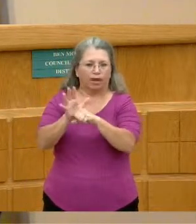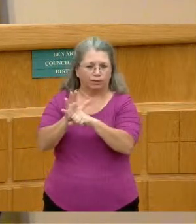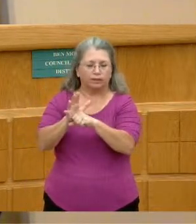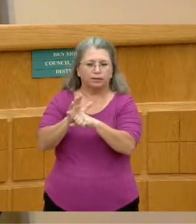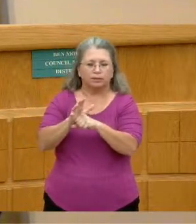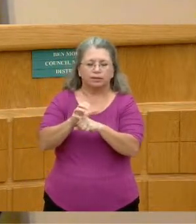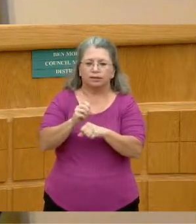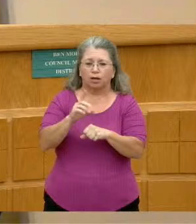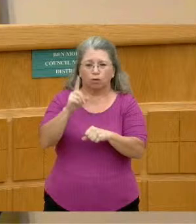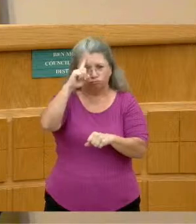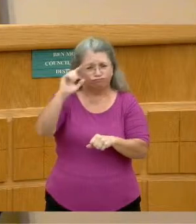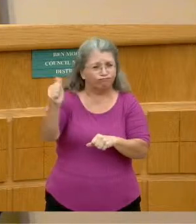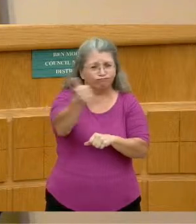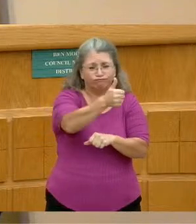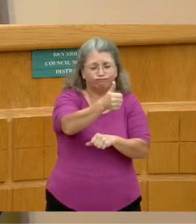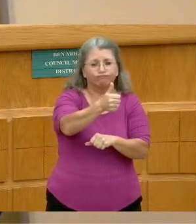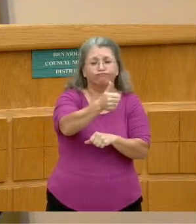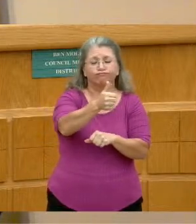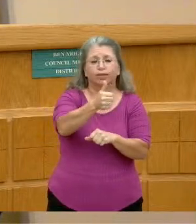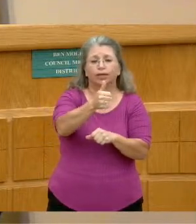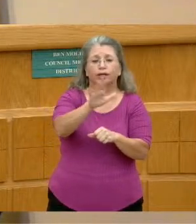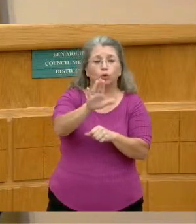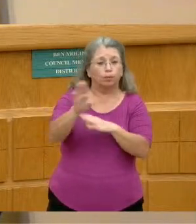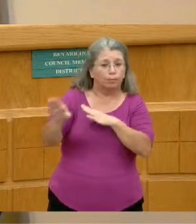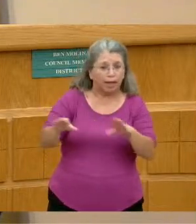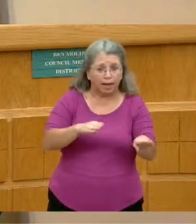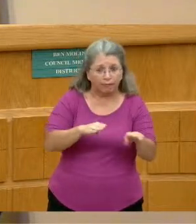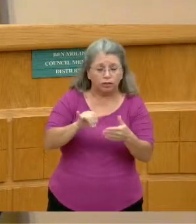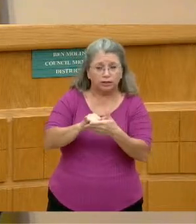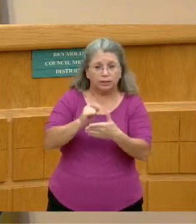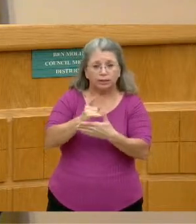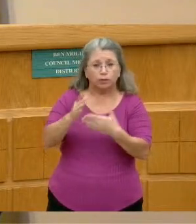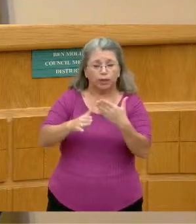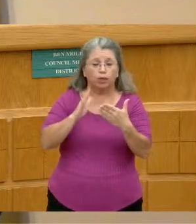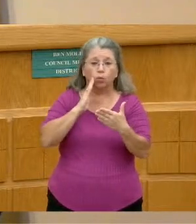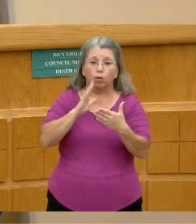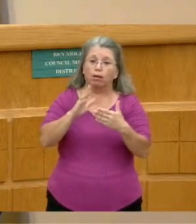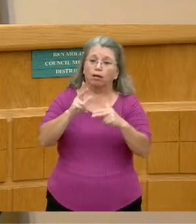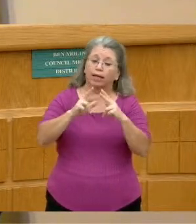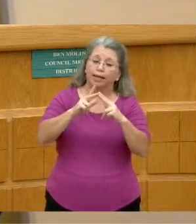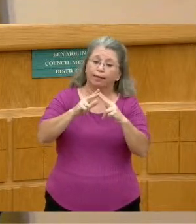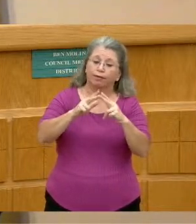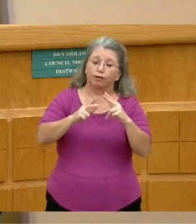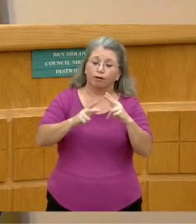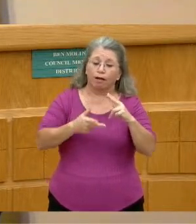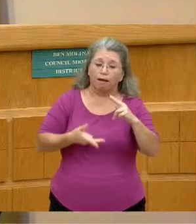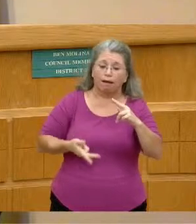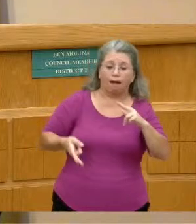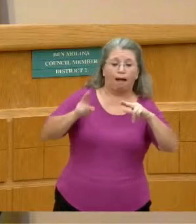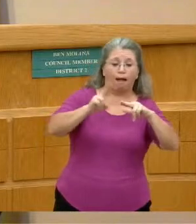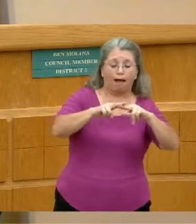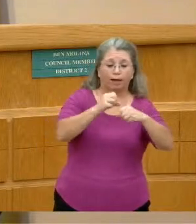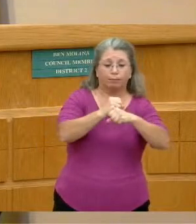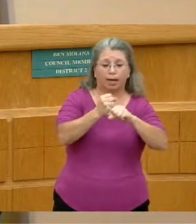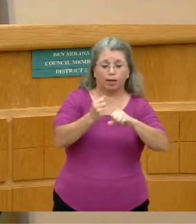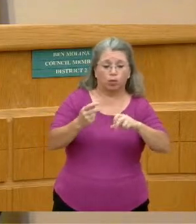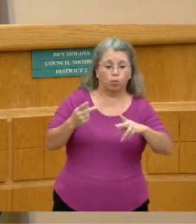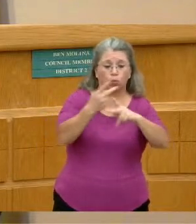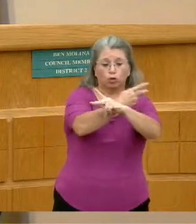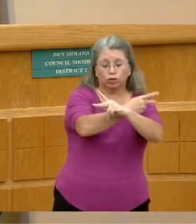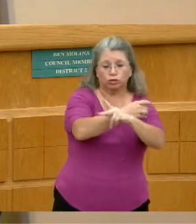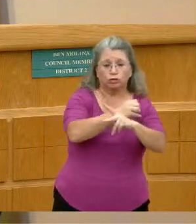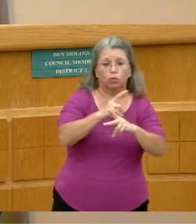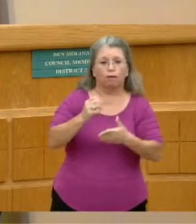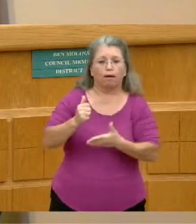to add to the intensity of the spread of this virus, or are we going to help in decreasing the spread?